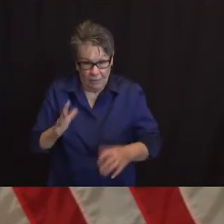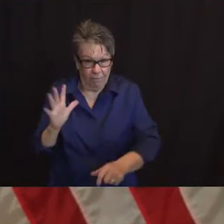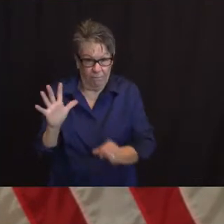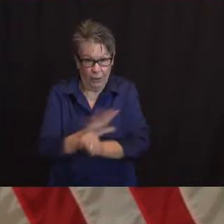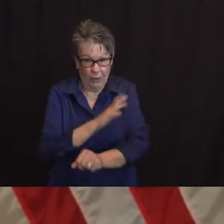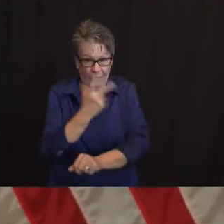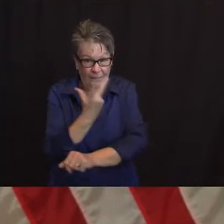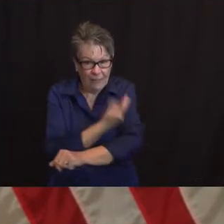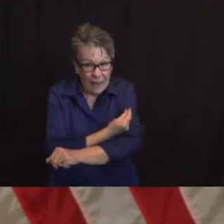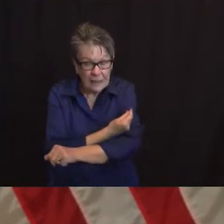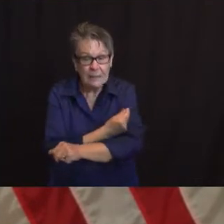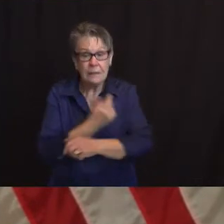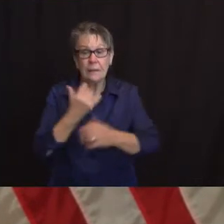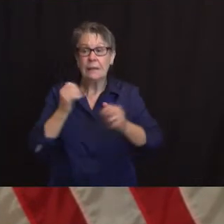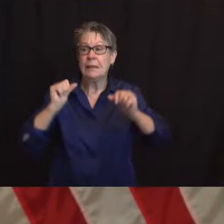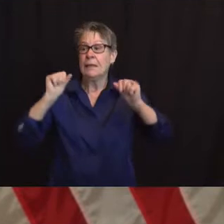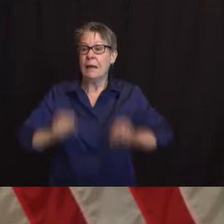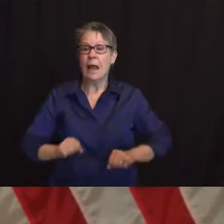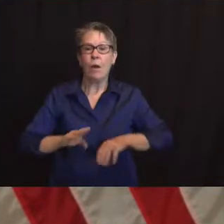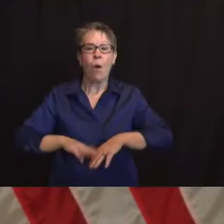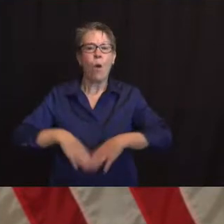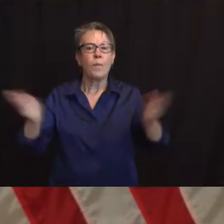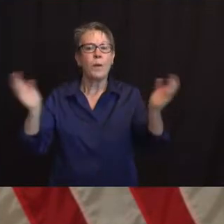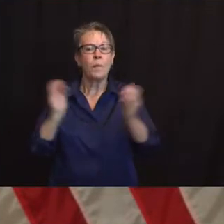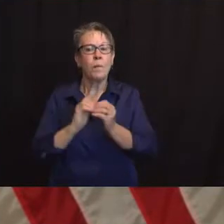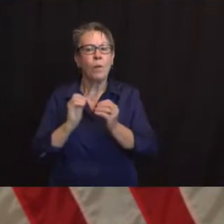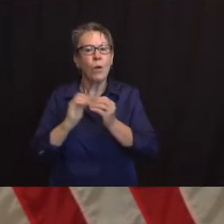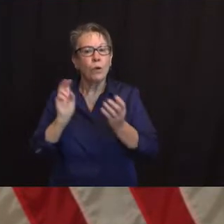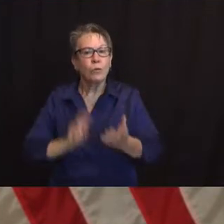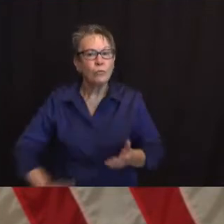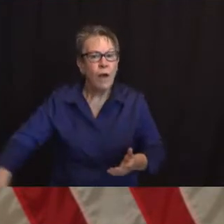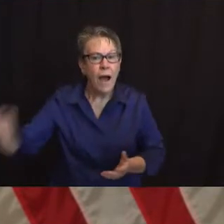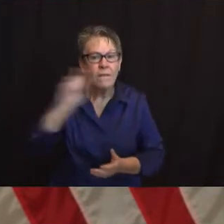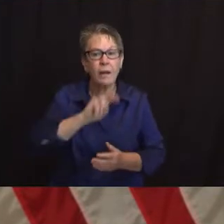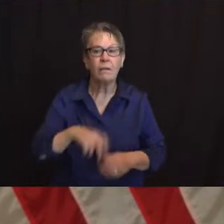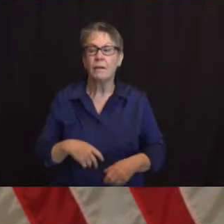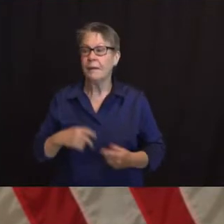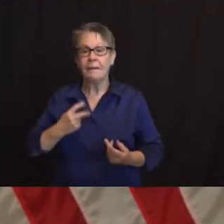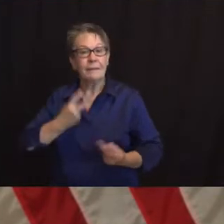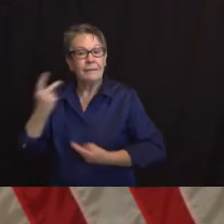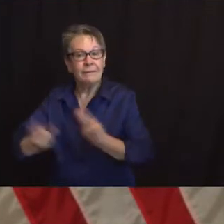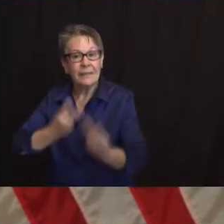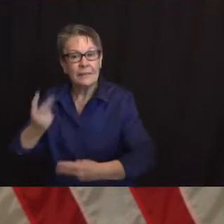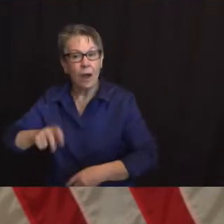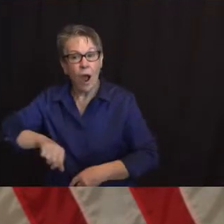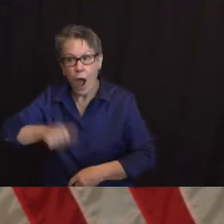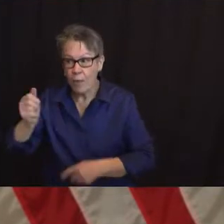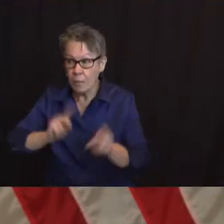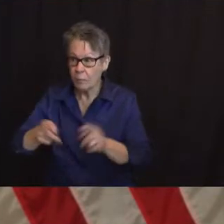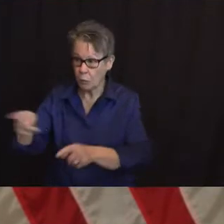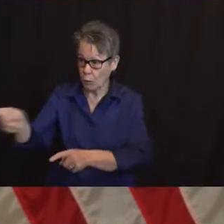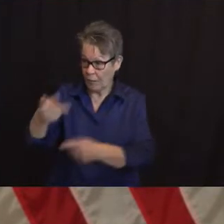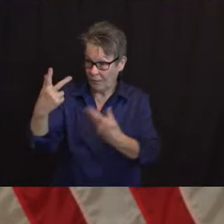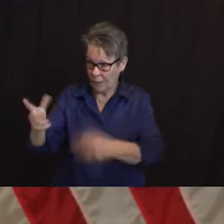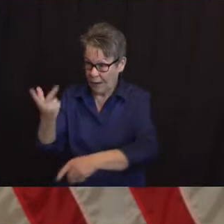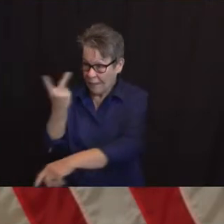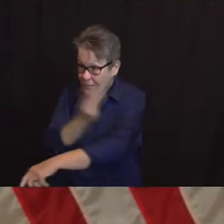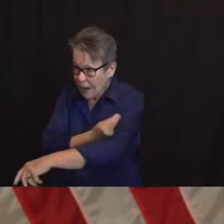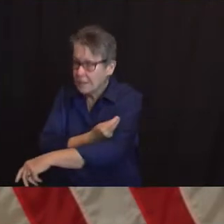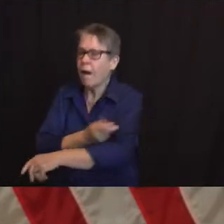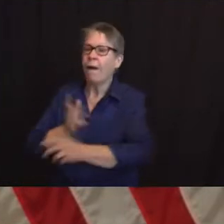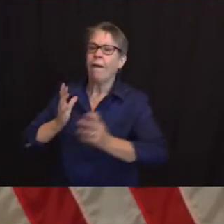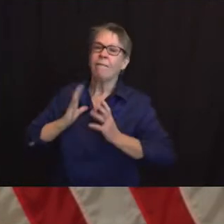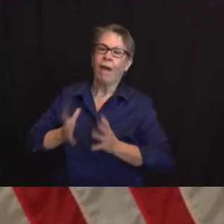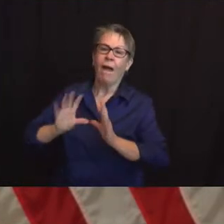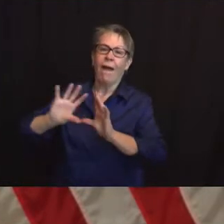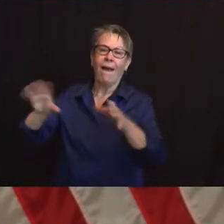to, visit with other individuals who are vaccinated, for example. It's kind of a weighing of the risks and the benefits. And so